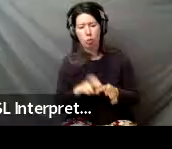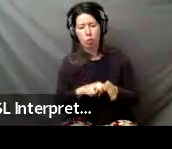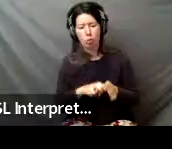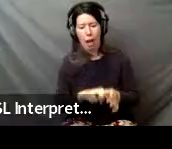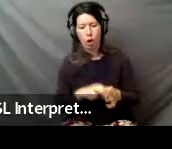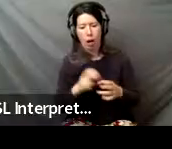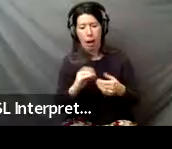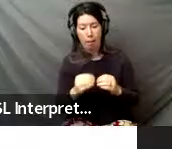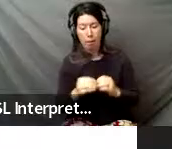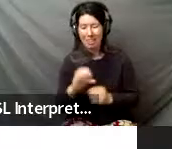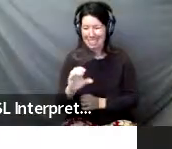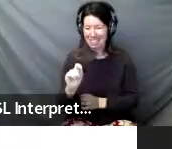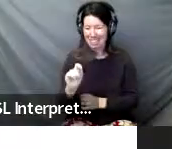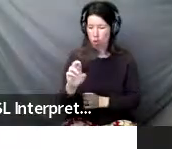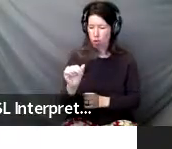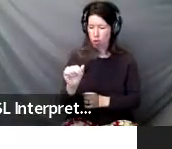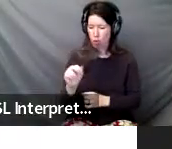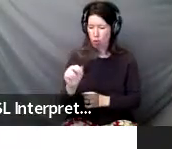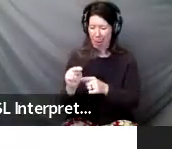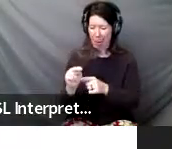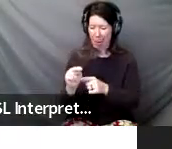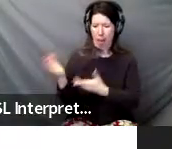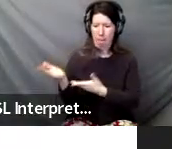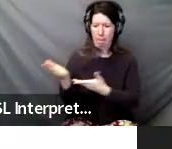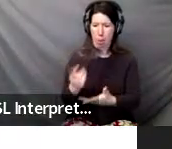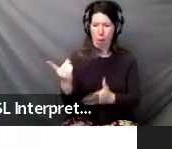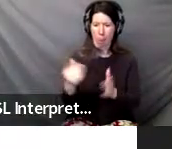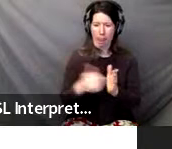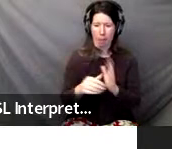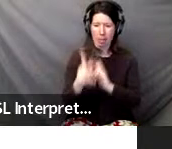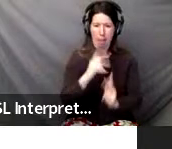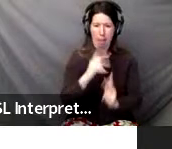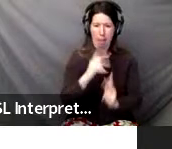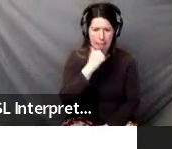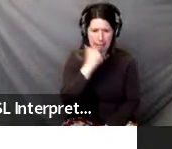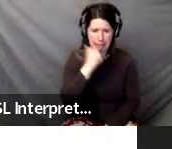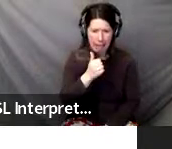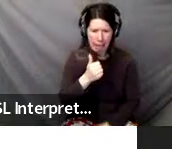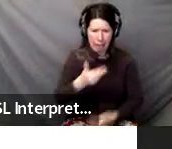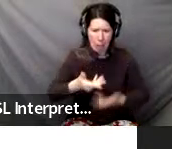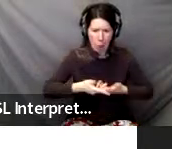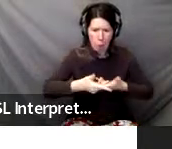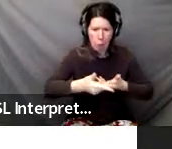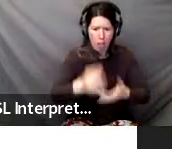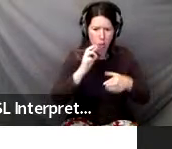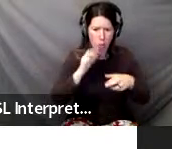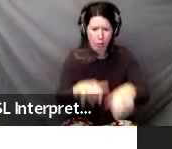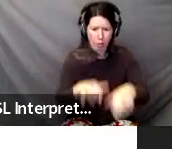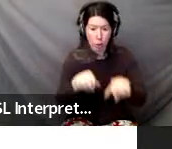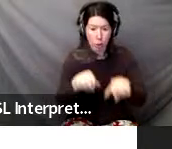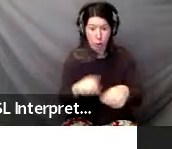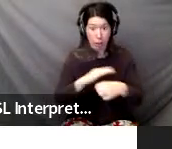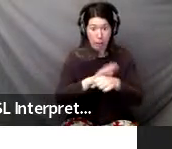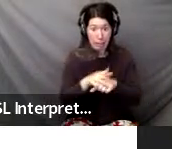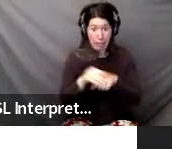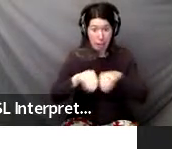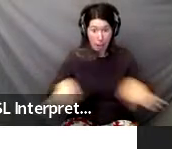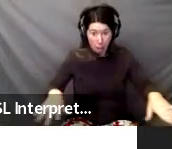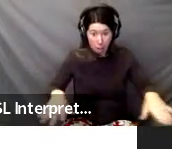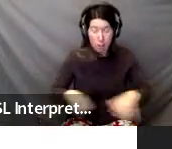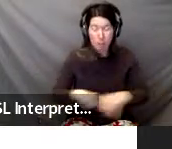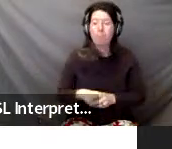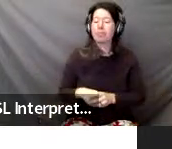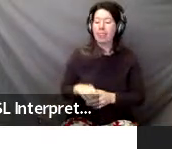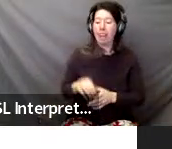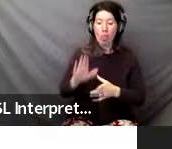C-Tran is only carrying about 1,000 people a day right now across the river in the pandemic, and their own